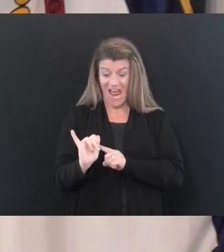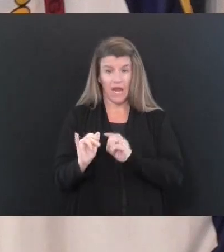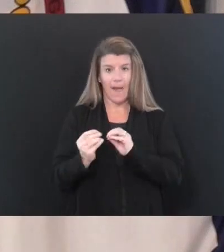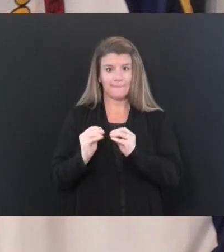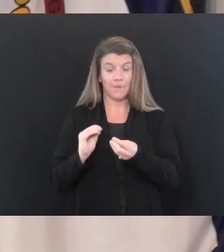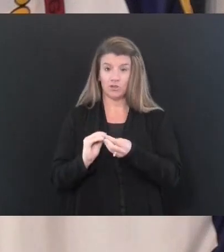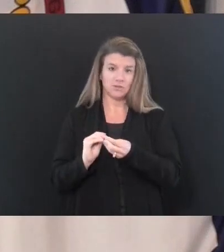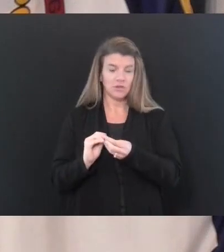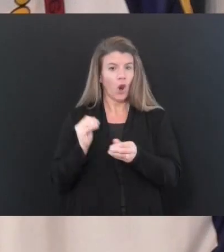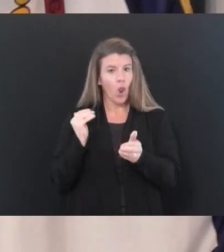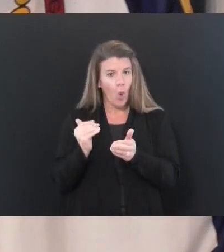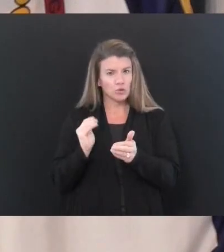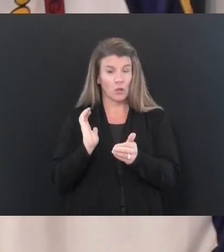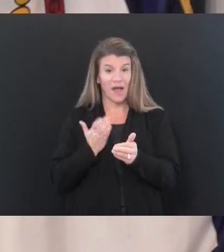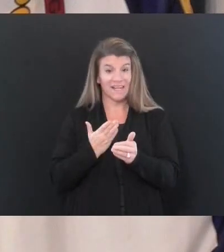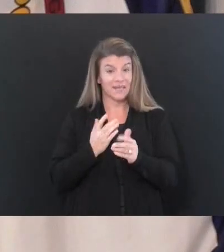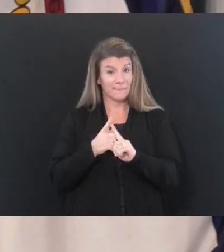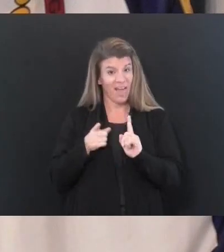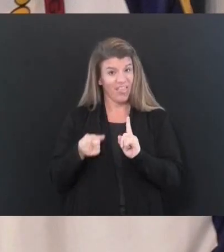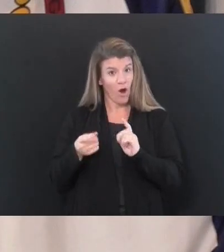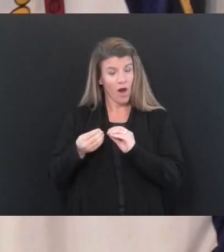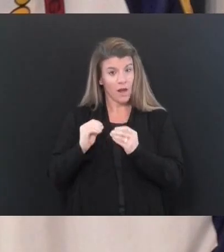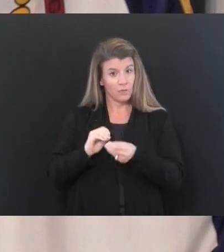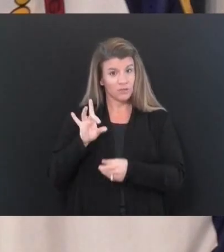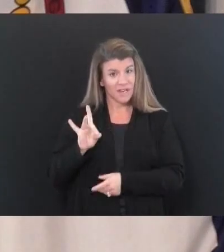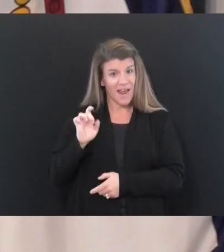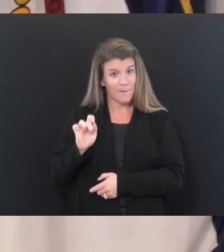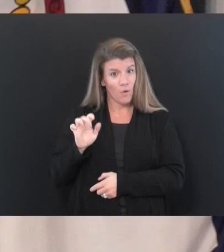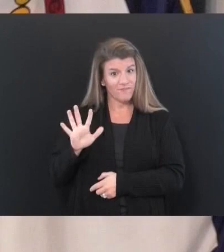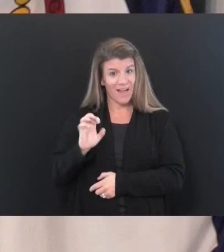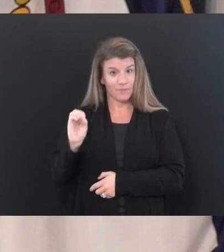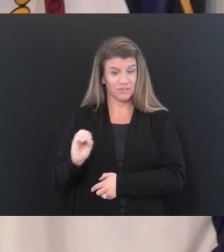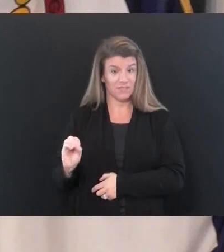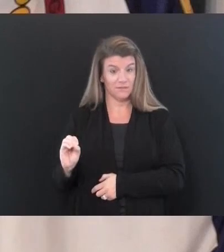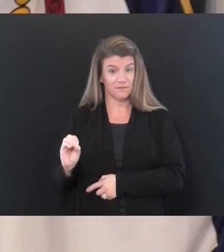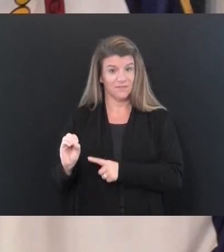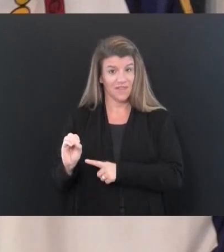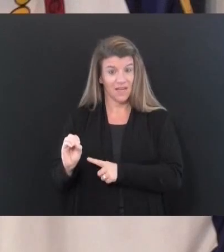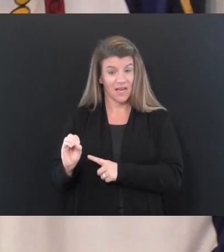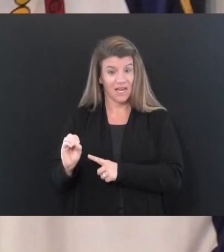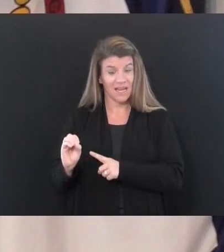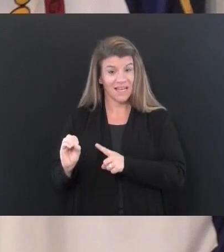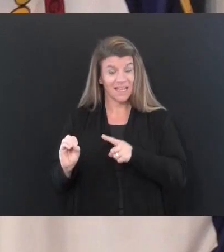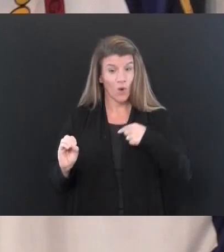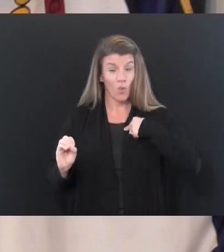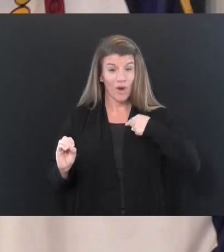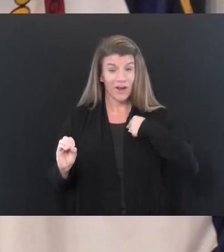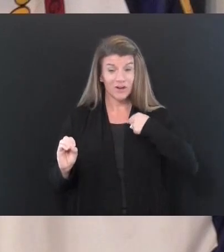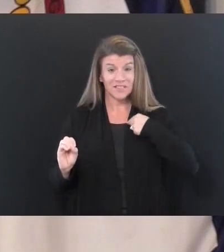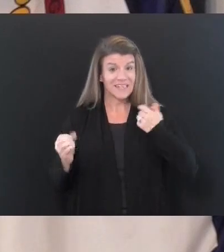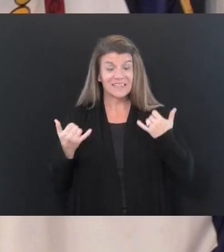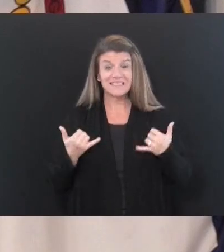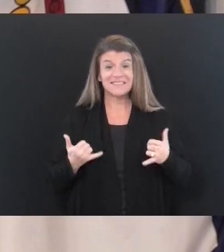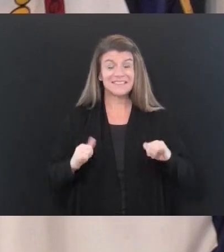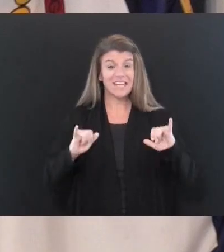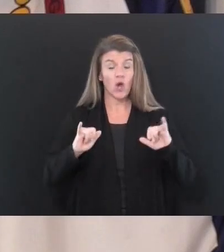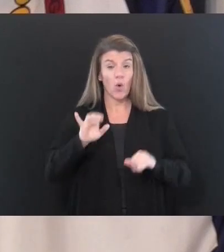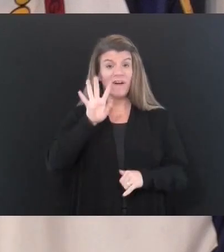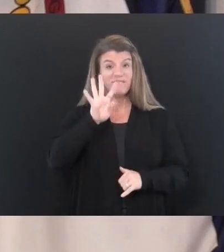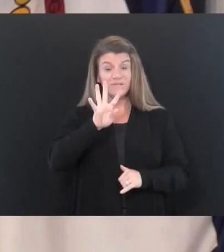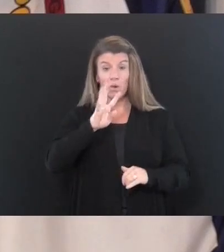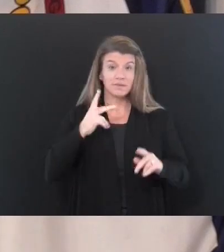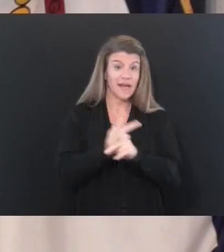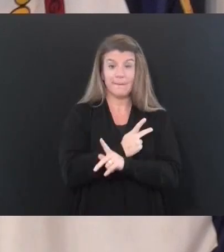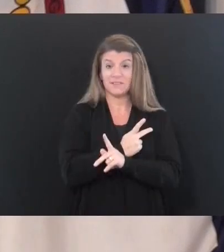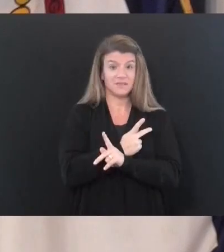of any, and they're at 8.5%. We're almost four times